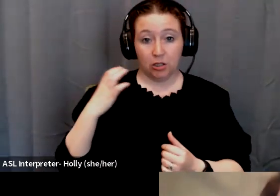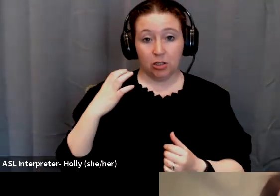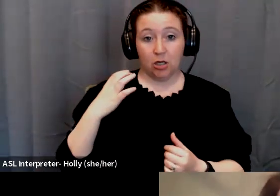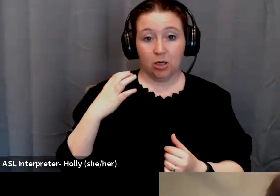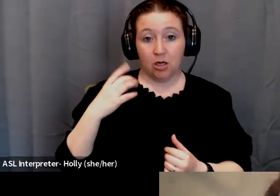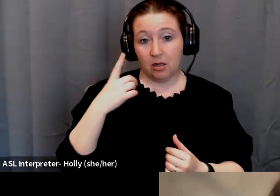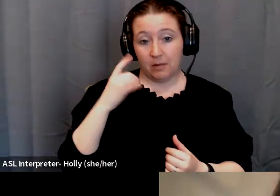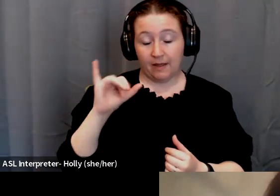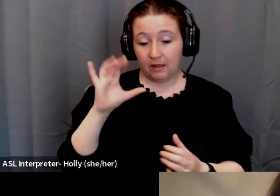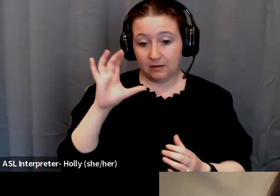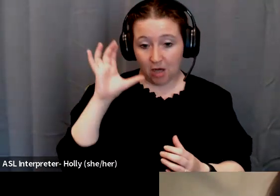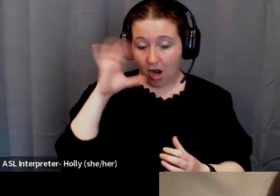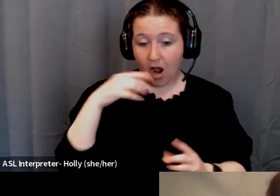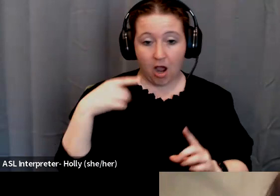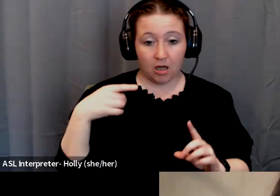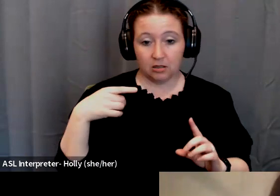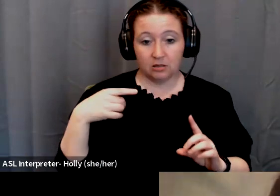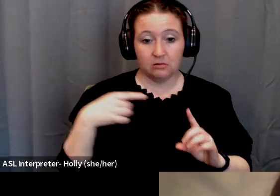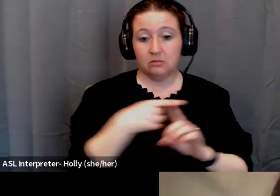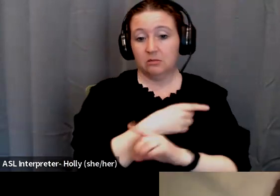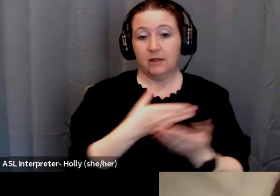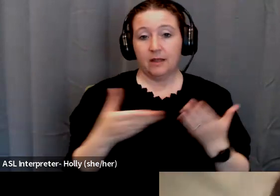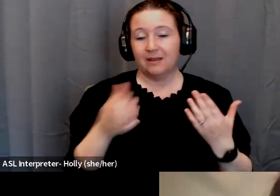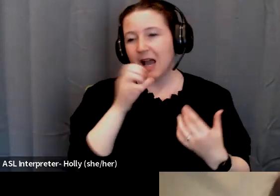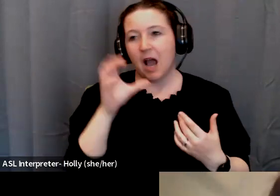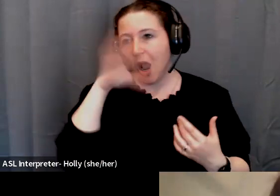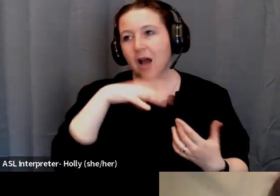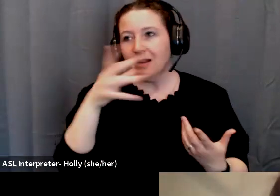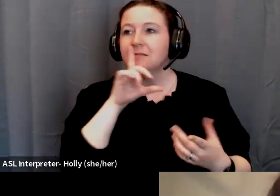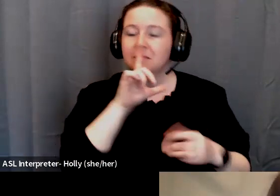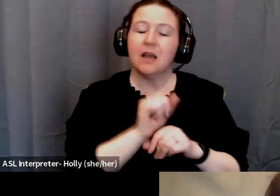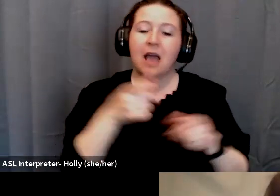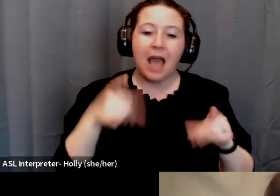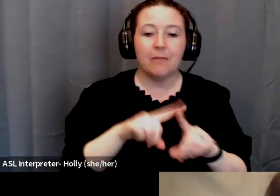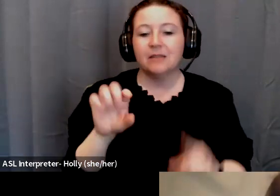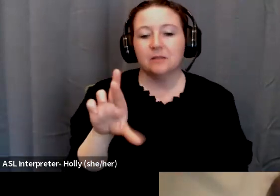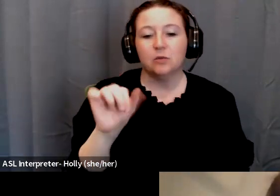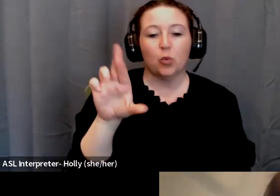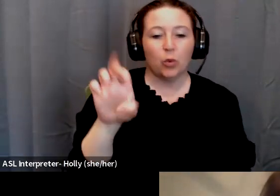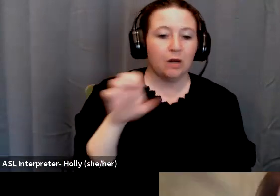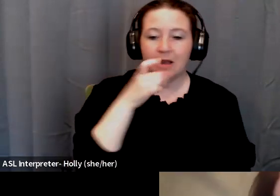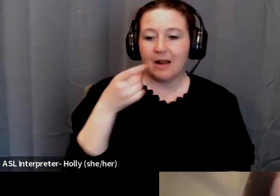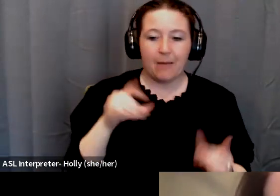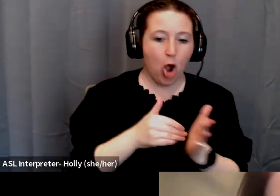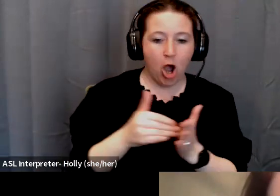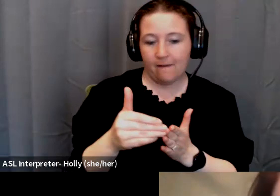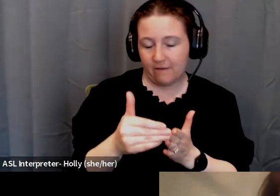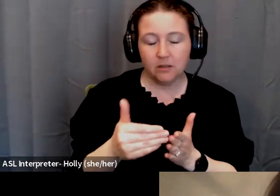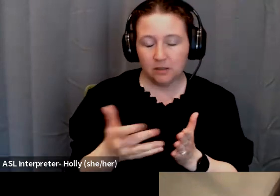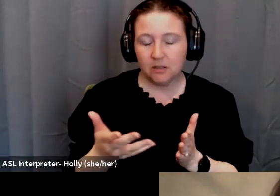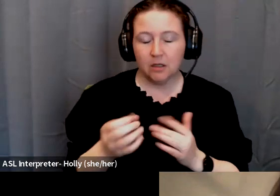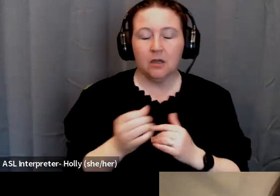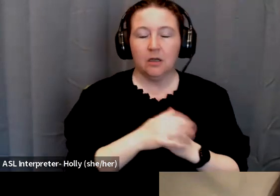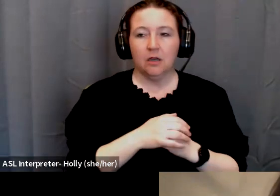an odd, out of the box kind of thing. I mean, not odd, it happens, but doesn't happen at every organization. It happens very infrequently.